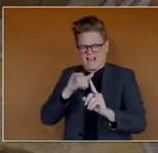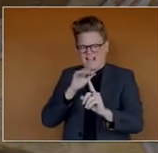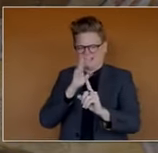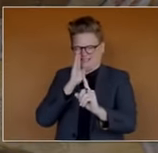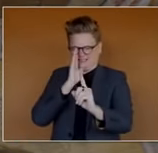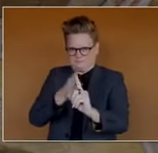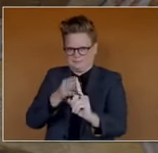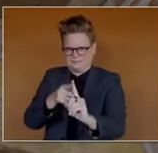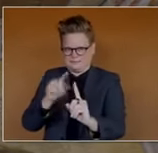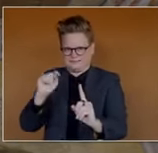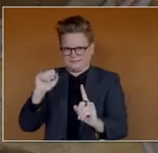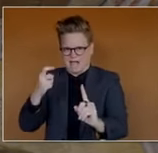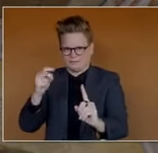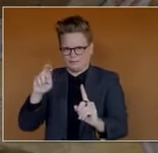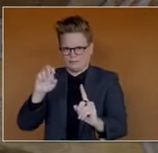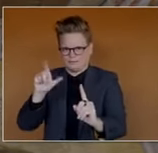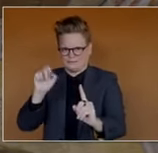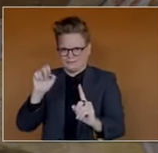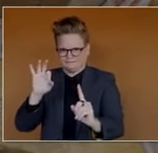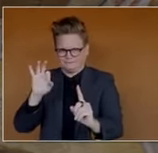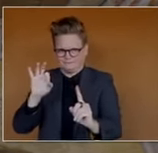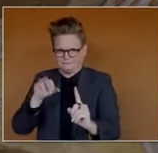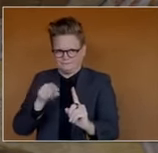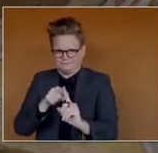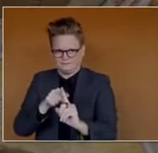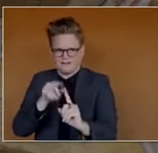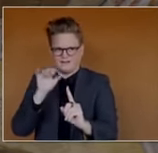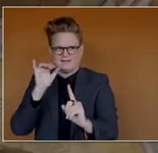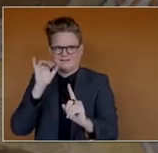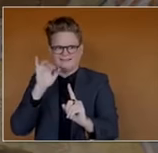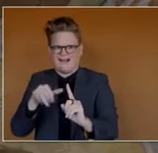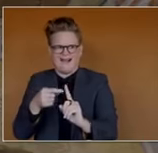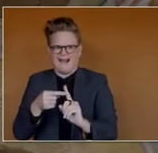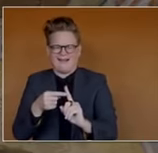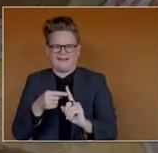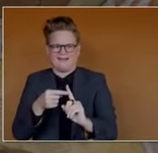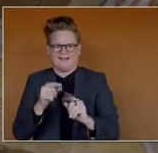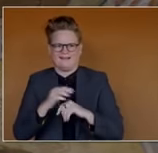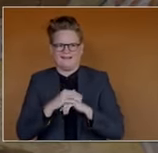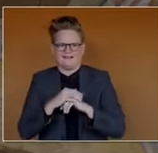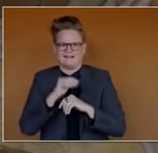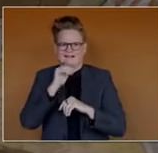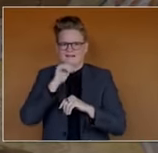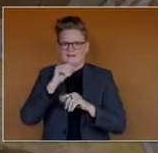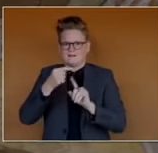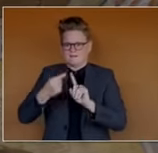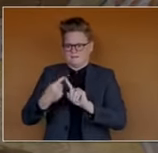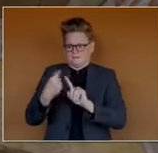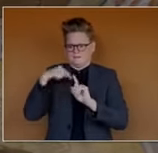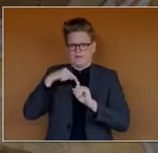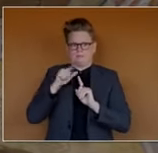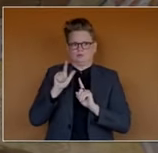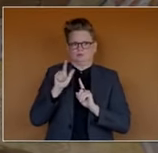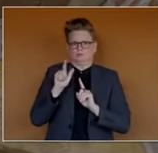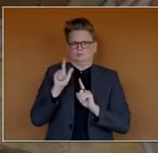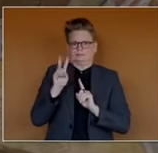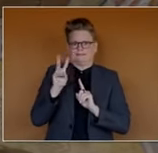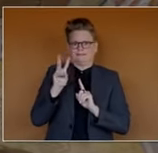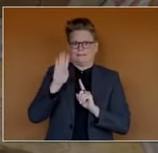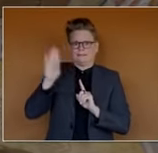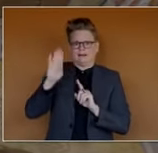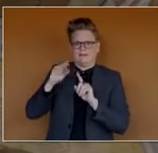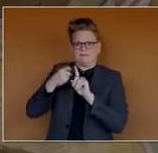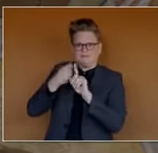rebate does not come out, to your question, of the $26.6 billion federal stimulus, this direct